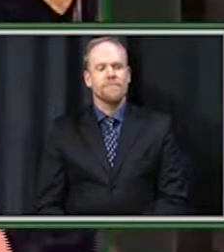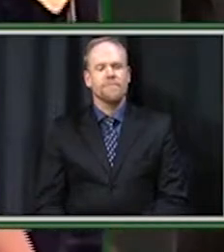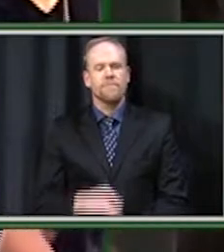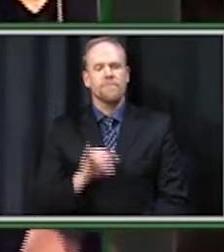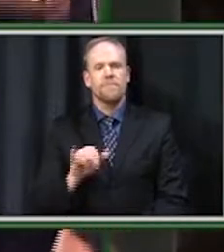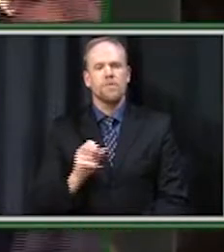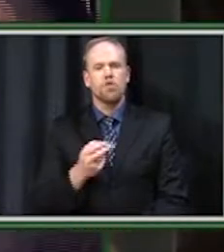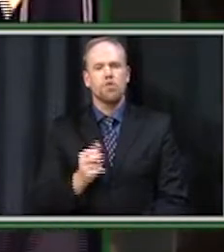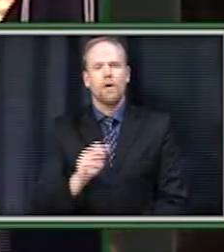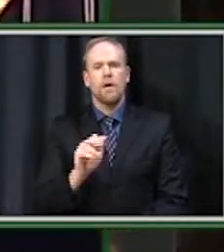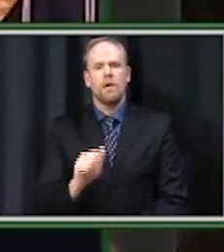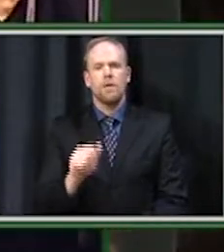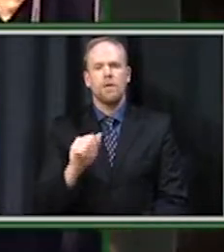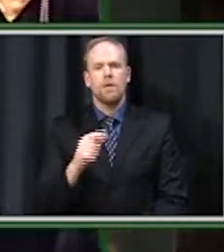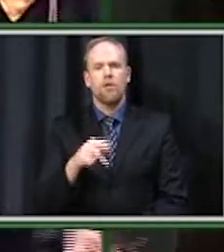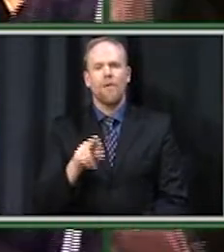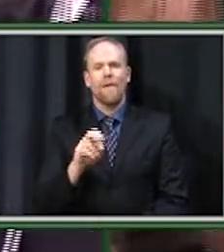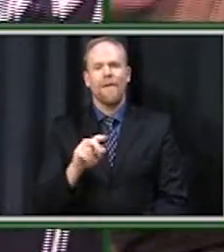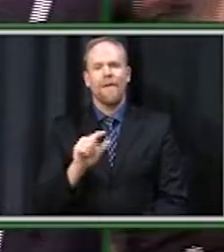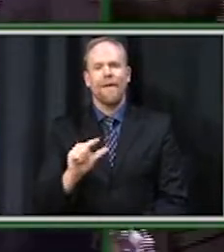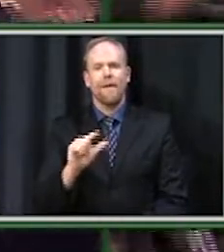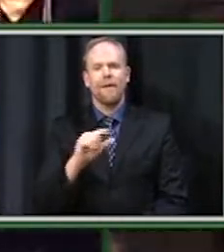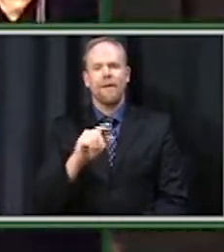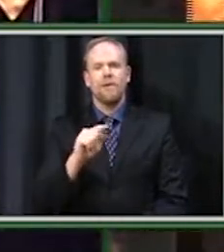Joshua Craig Terimbas.